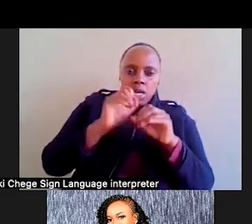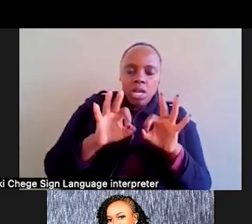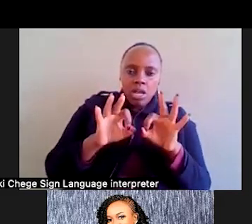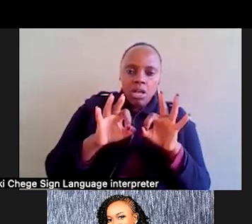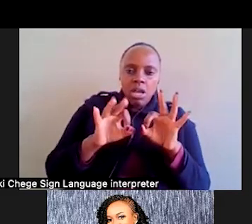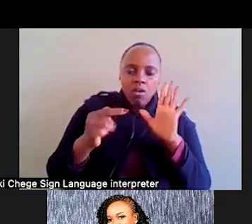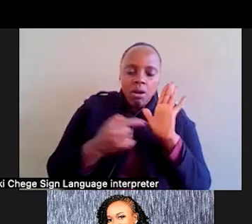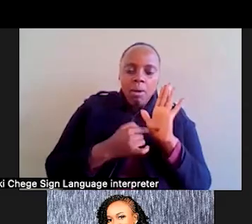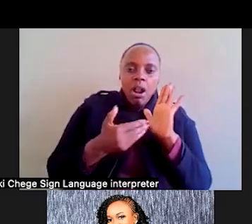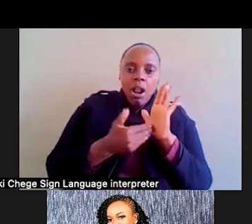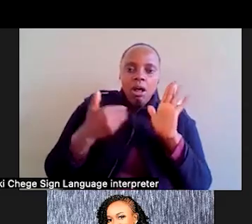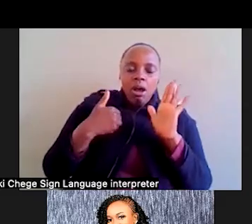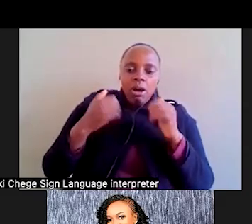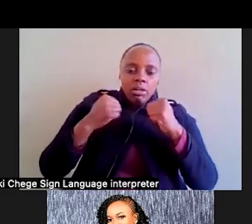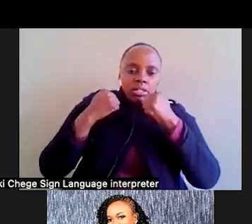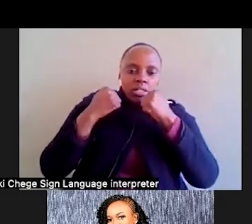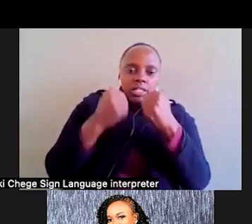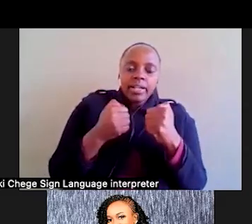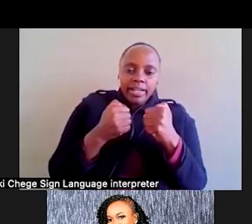that strengthening